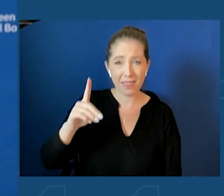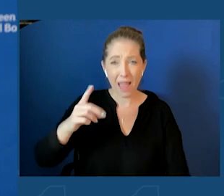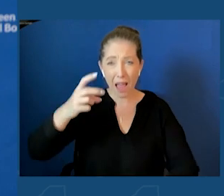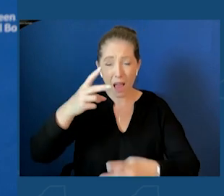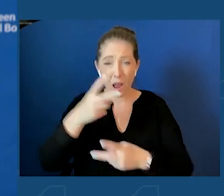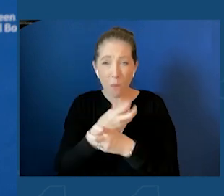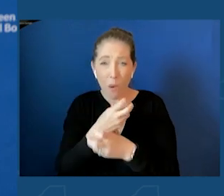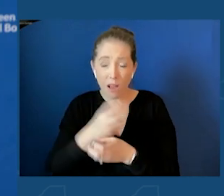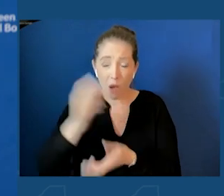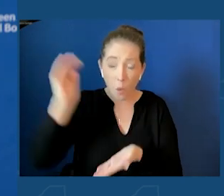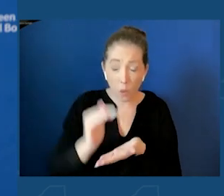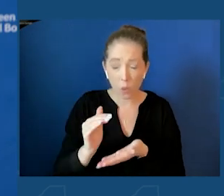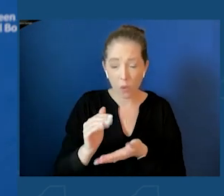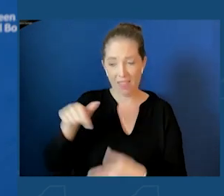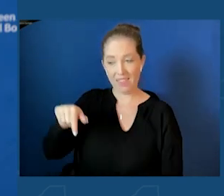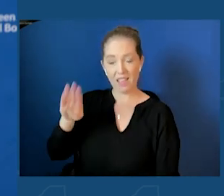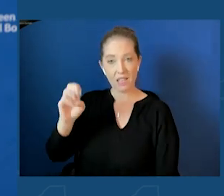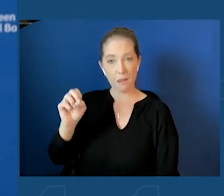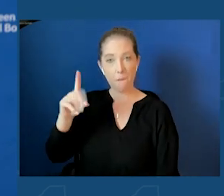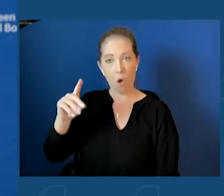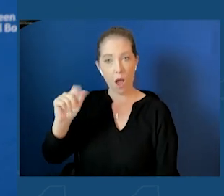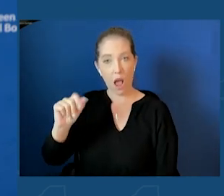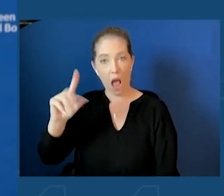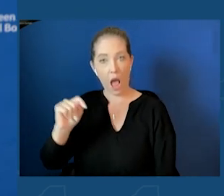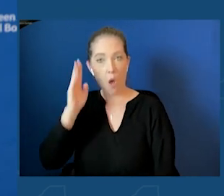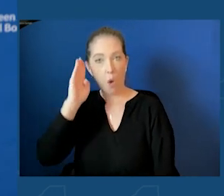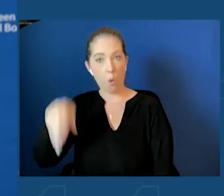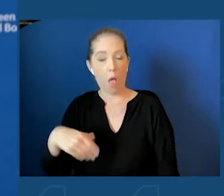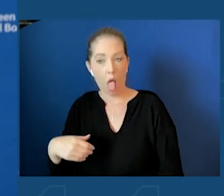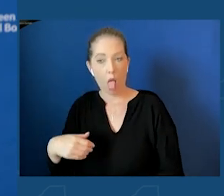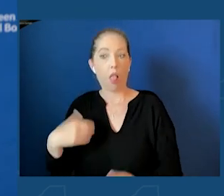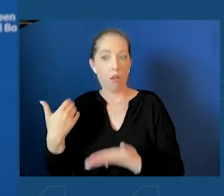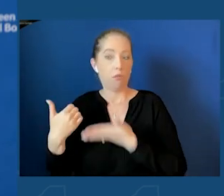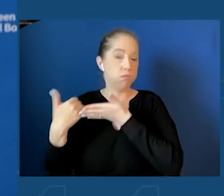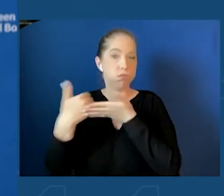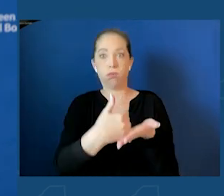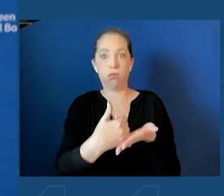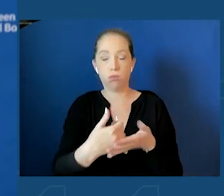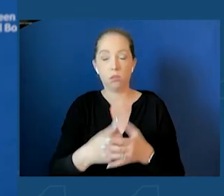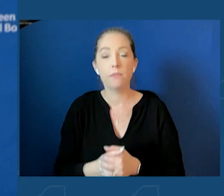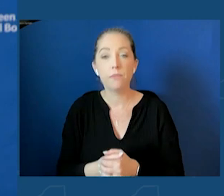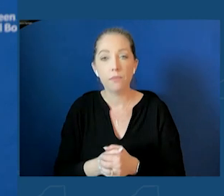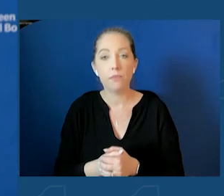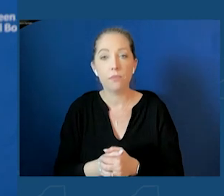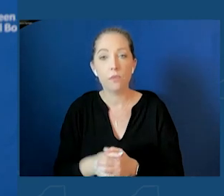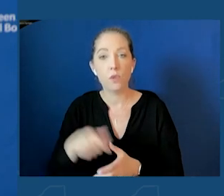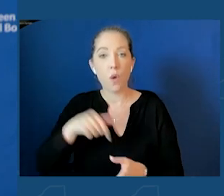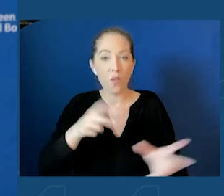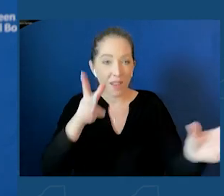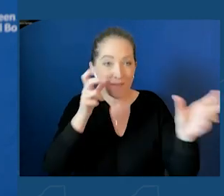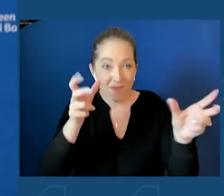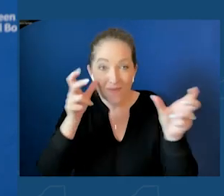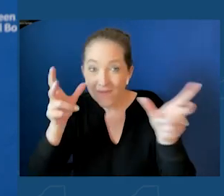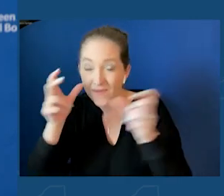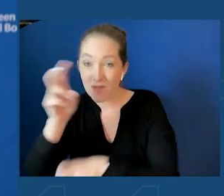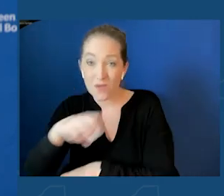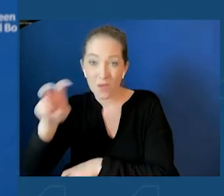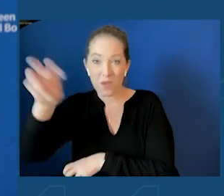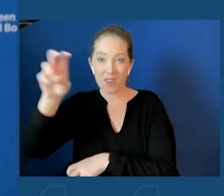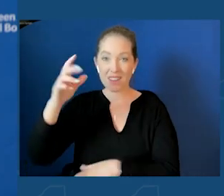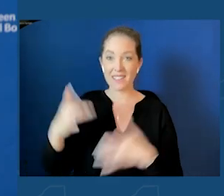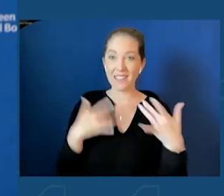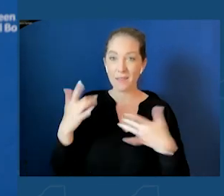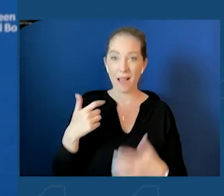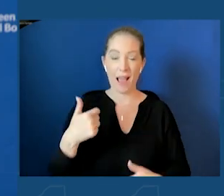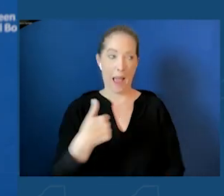will help deliver those things, a cleaner and healthier future to them. So this listening tour is really exciting. I know I'm a nerd about this stuff,